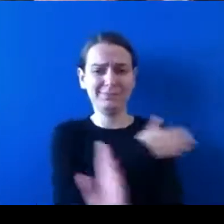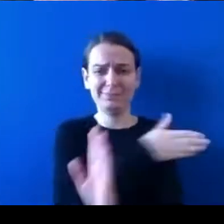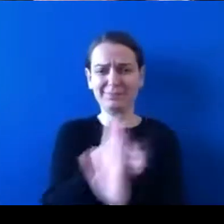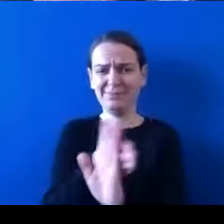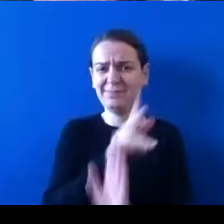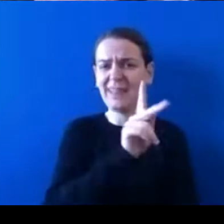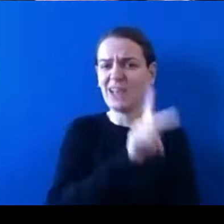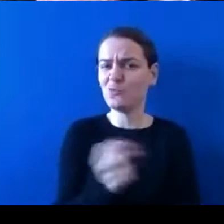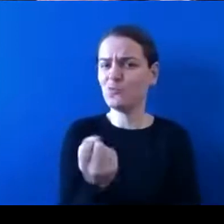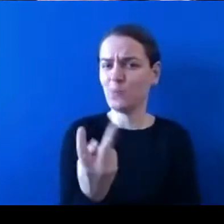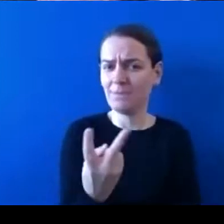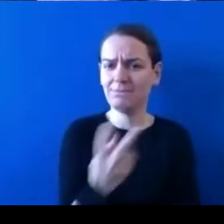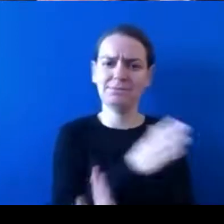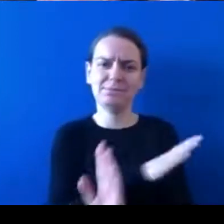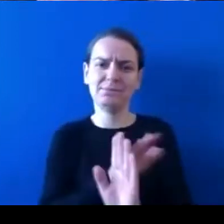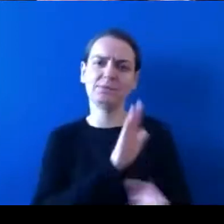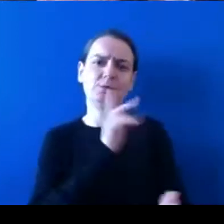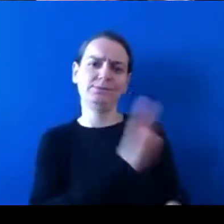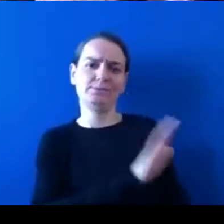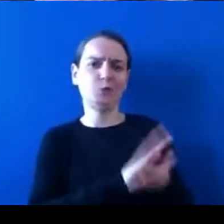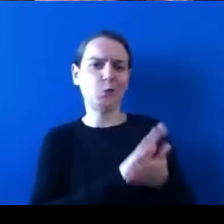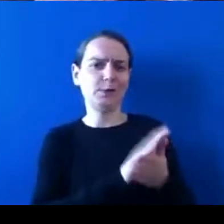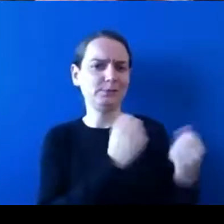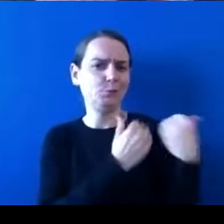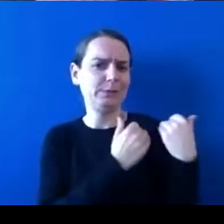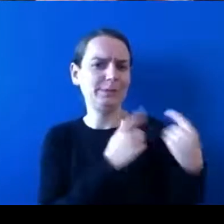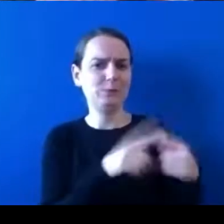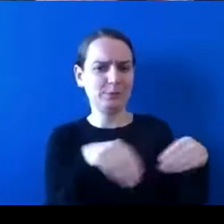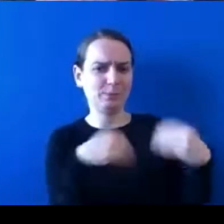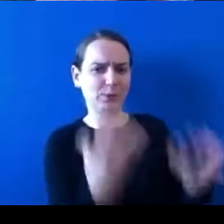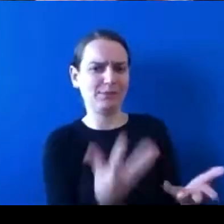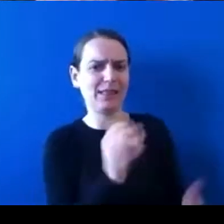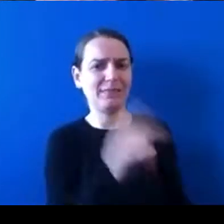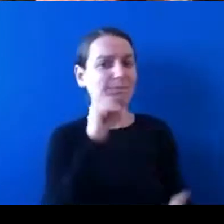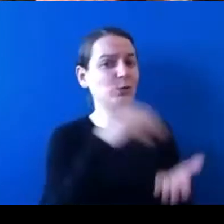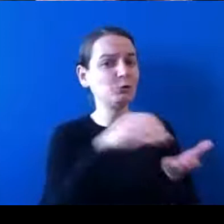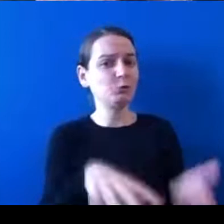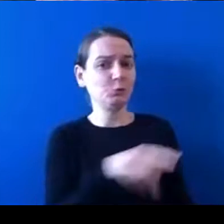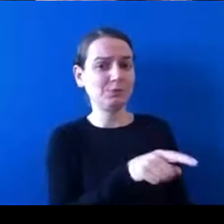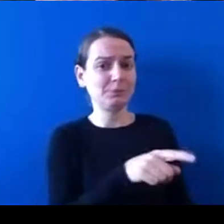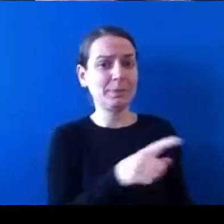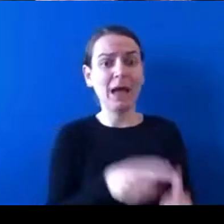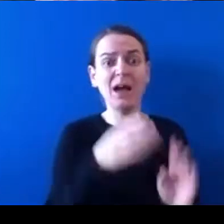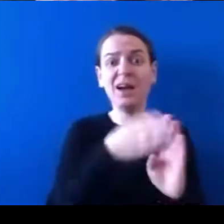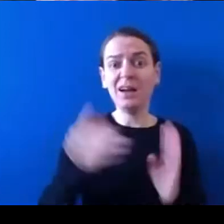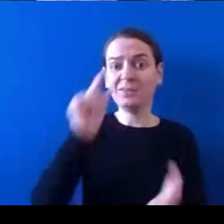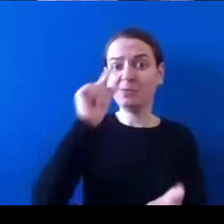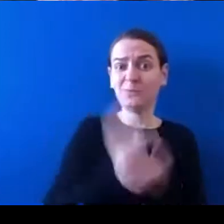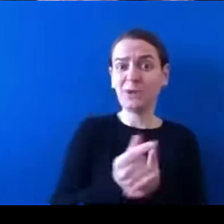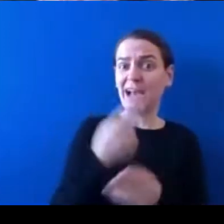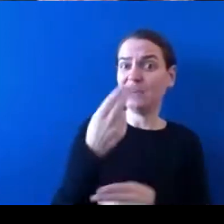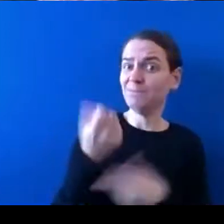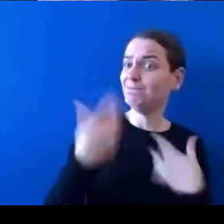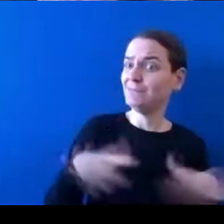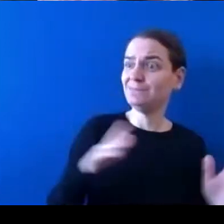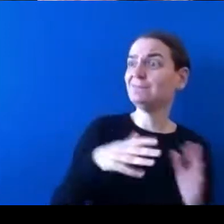another photo of an orientation and mobility specialist and her student walking with